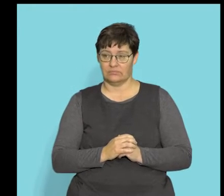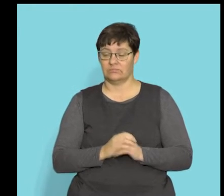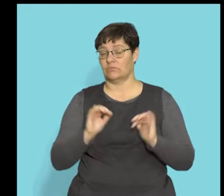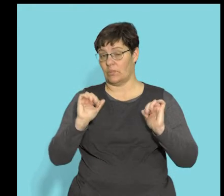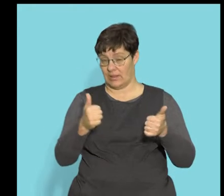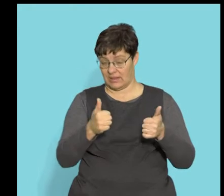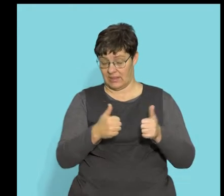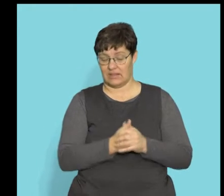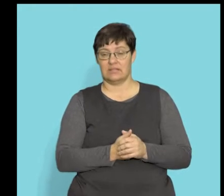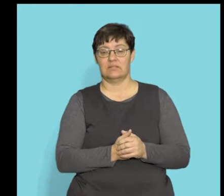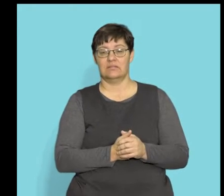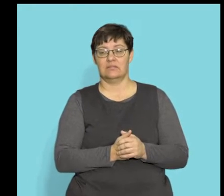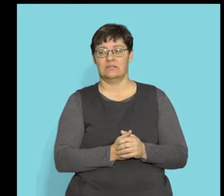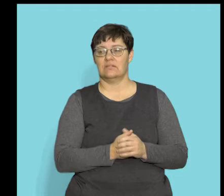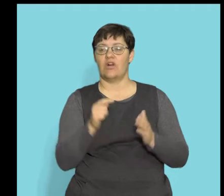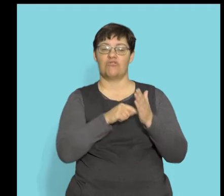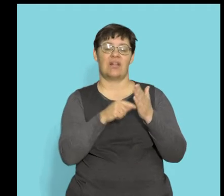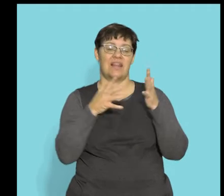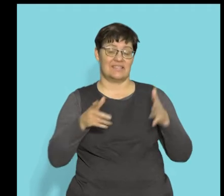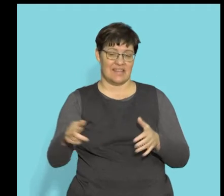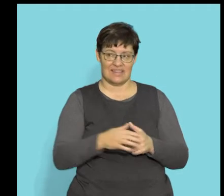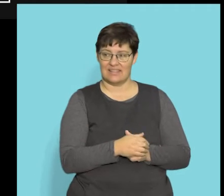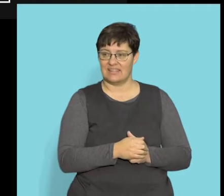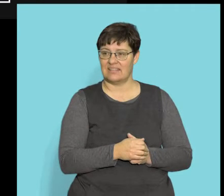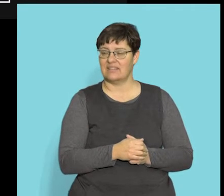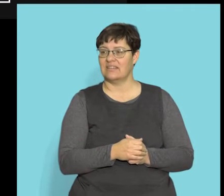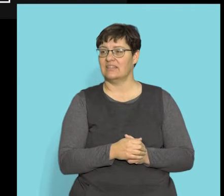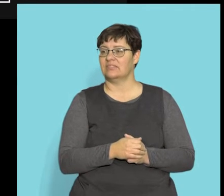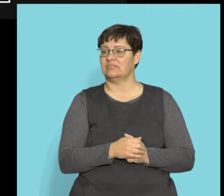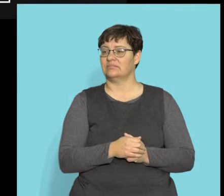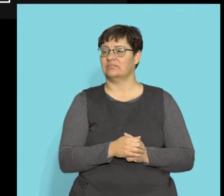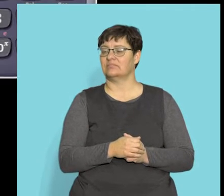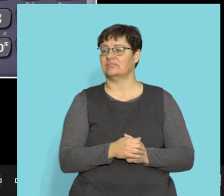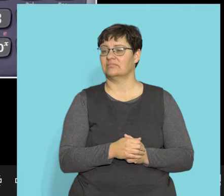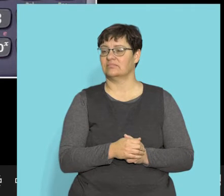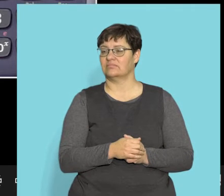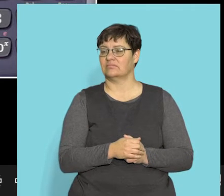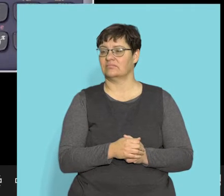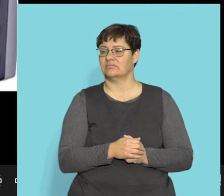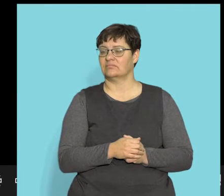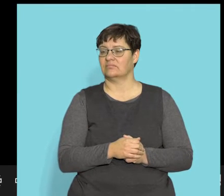centimeters. Wonderful, guys. So now we are going to need our trusty friend, the calculator.